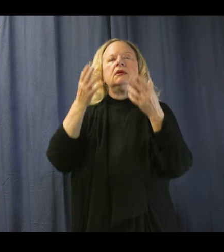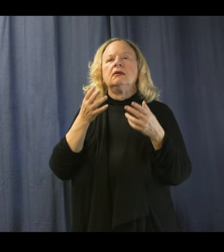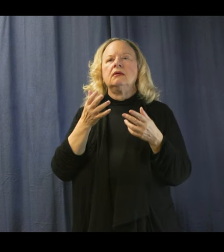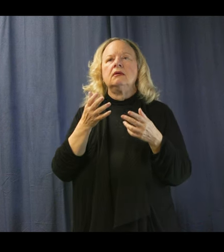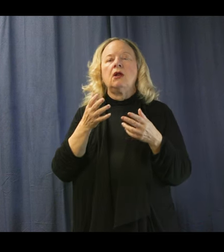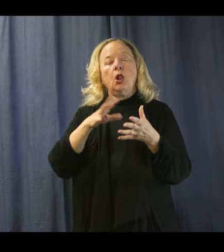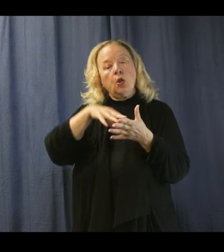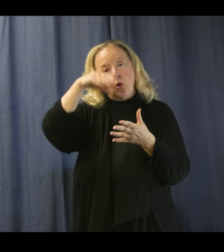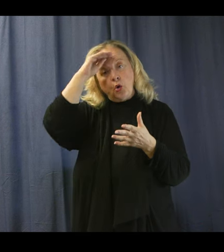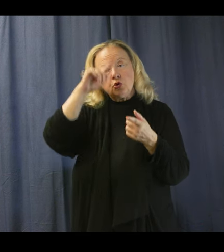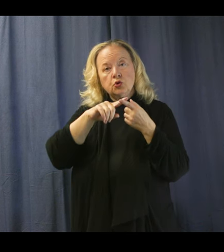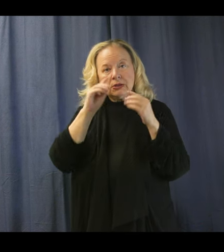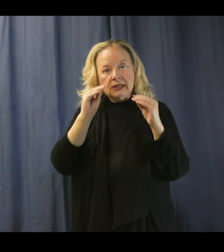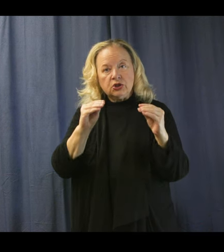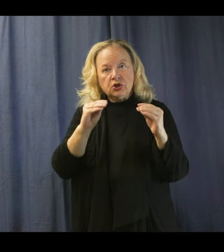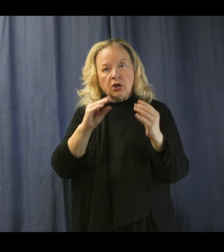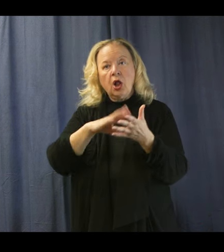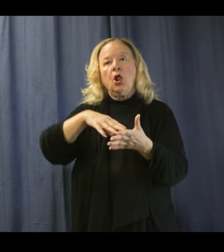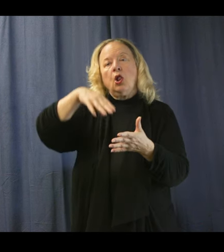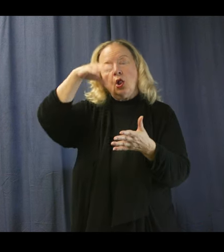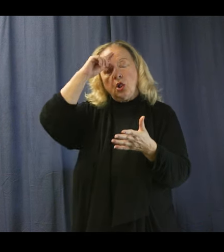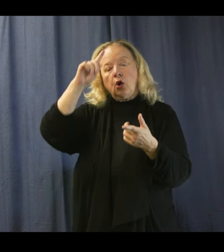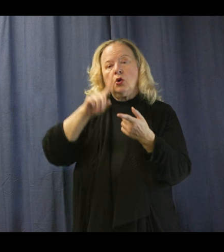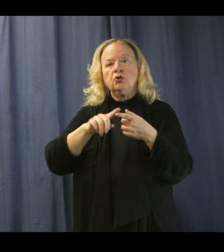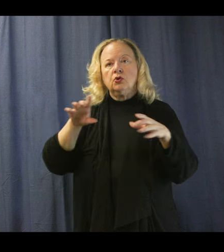Therefore, let us learn in order to teach.